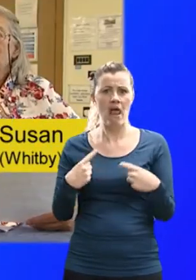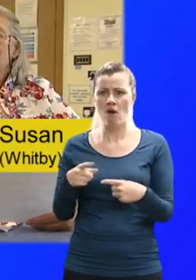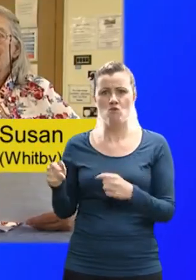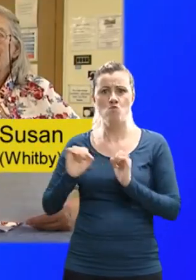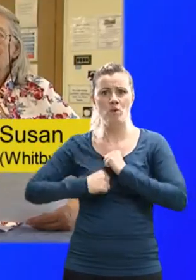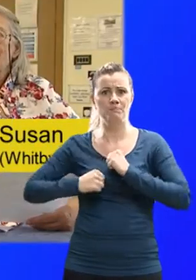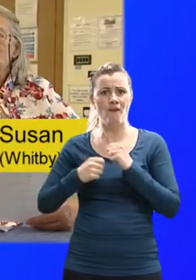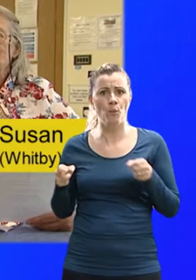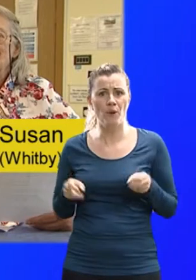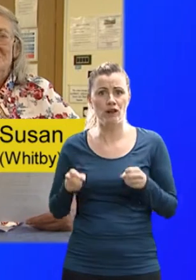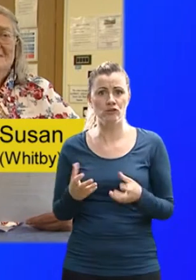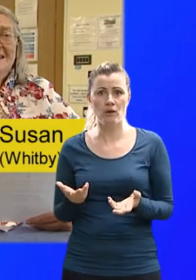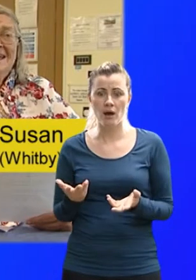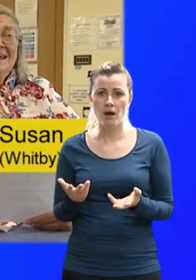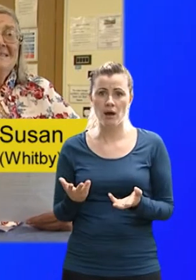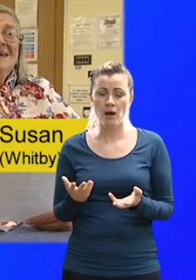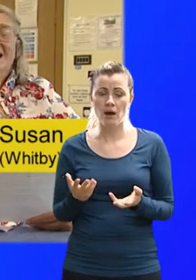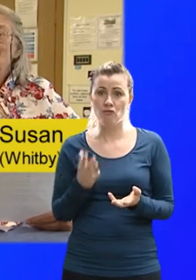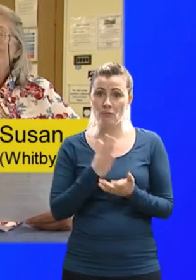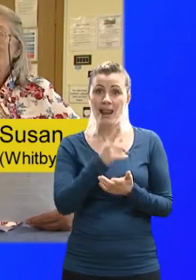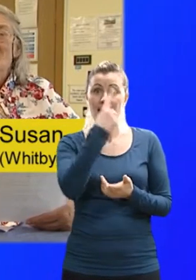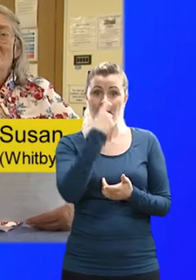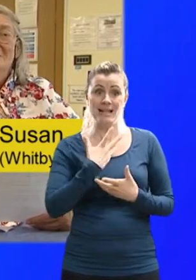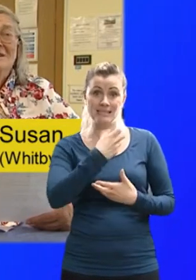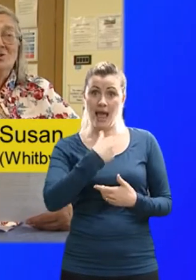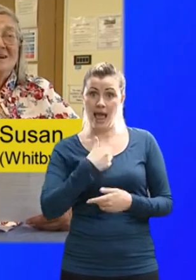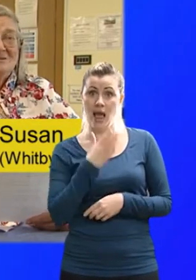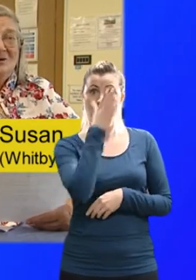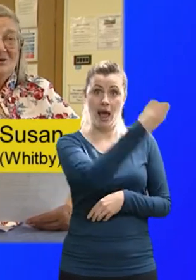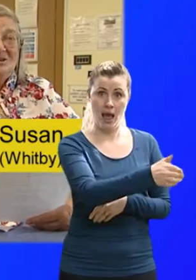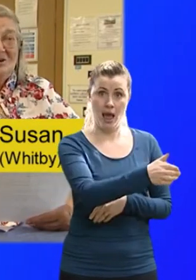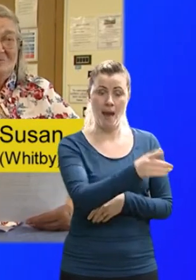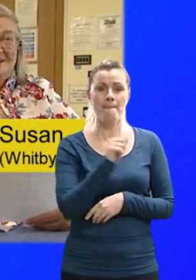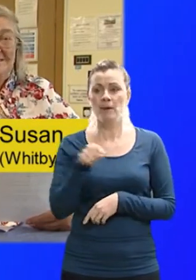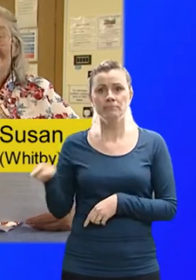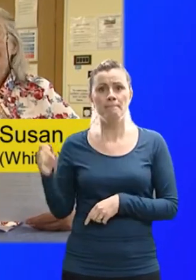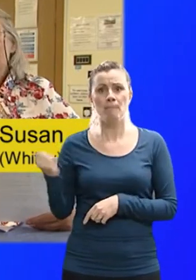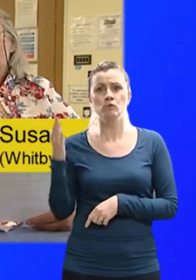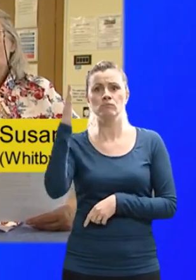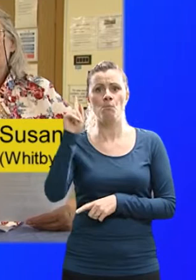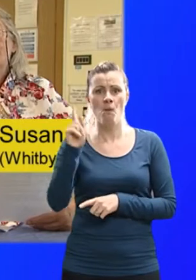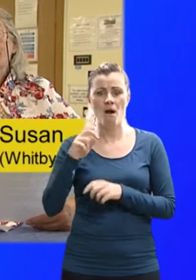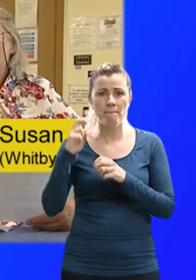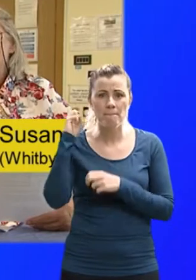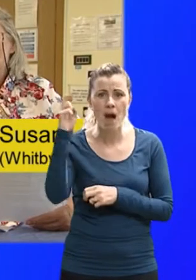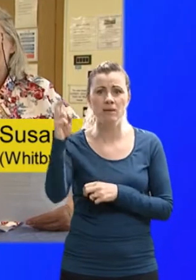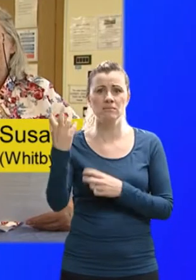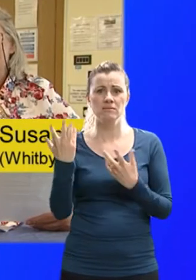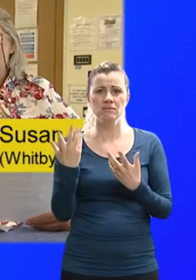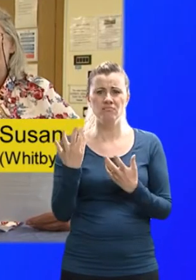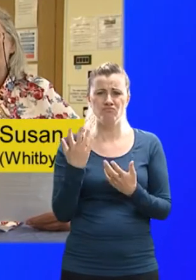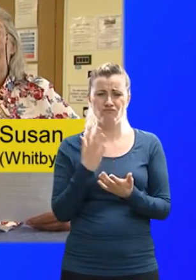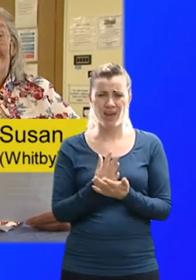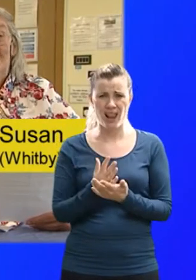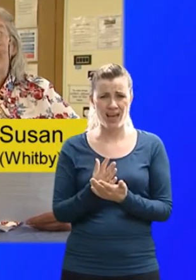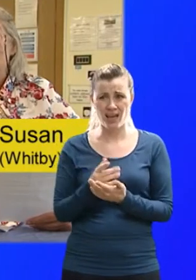was that they'd take the patient and the carer could go on public transport to the hospital, which really doesn't work